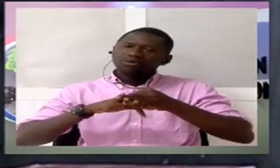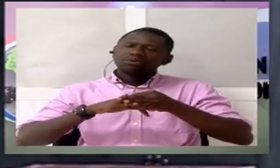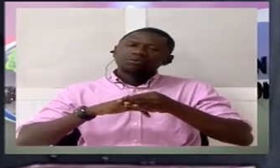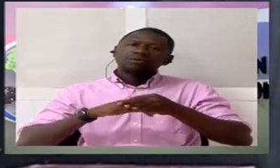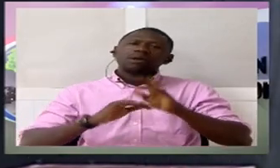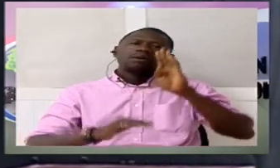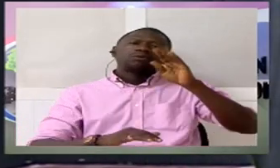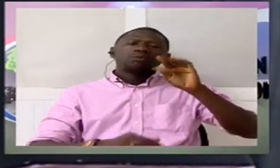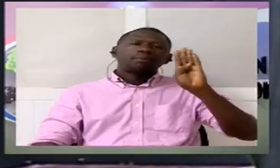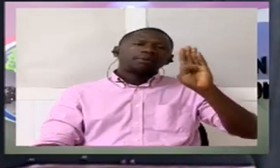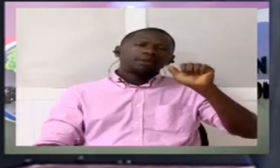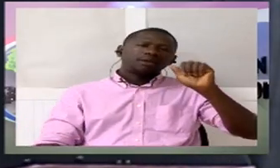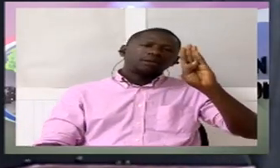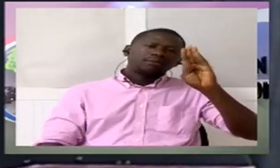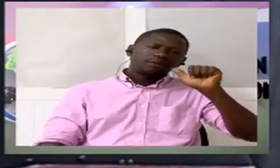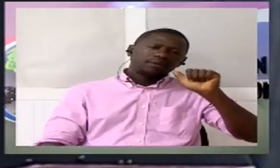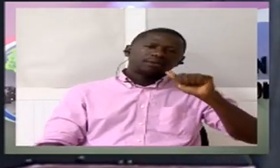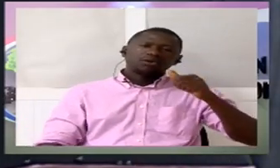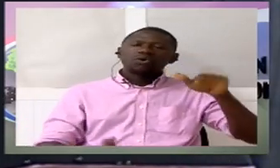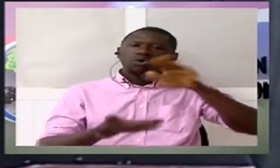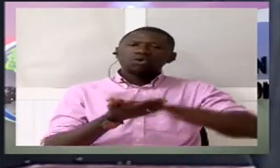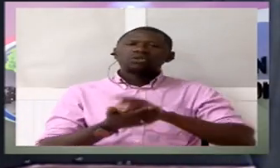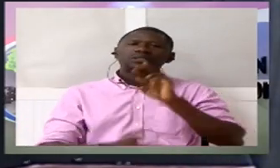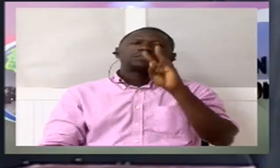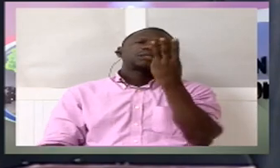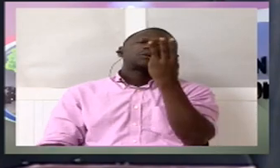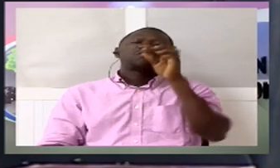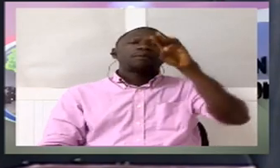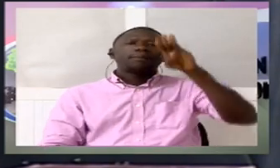1997. March. I got married to Baba Job on the 3rd of